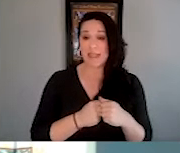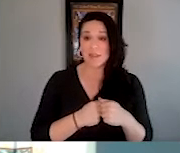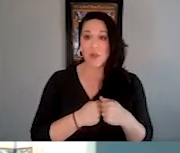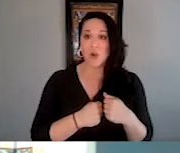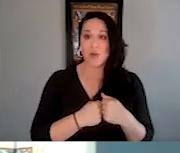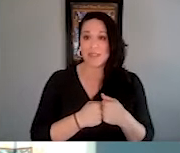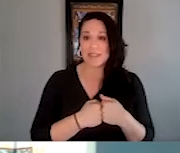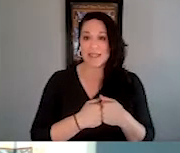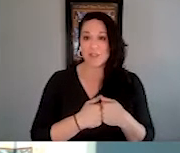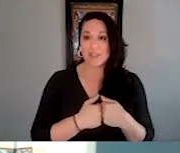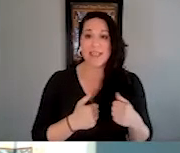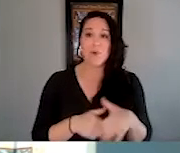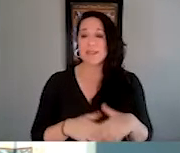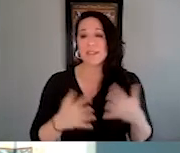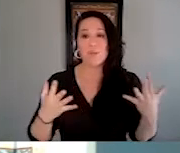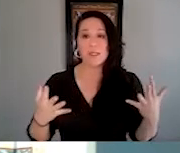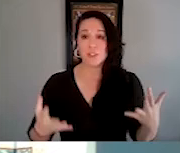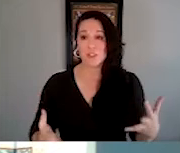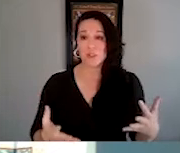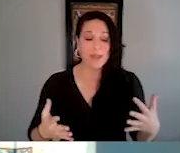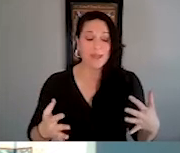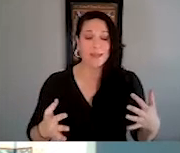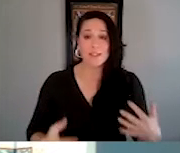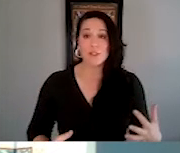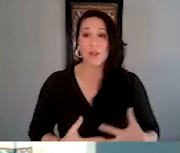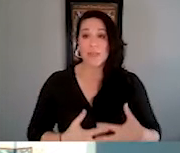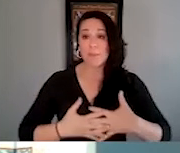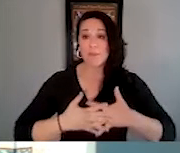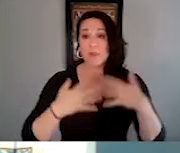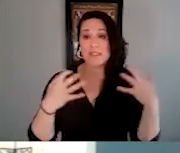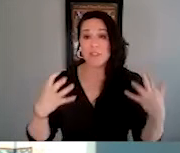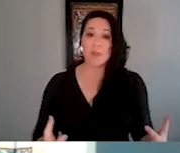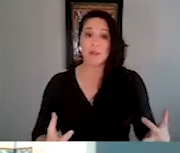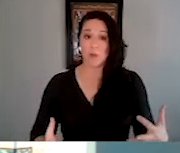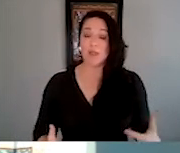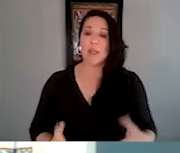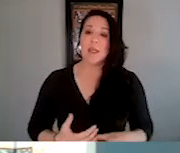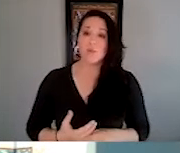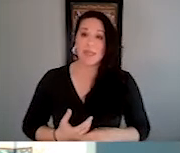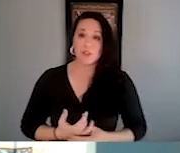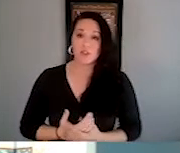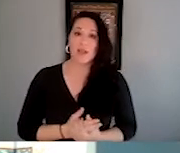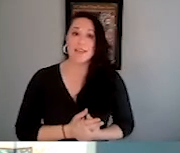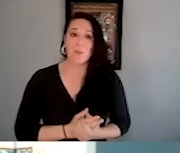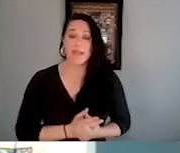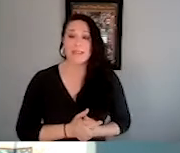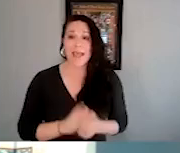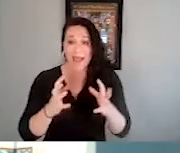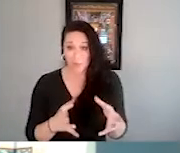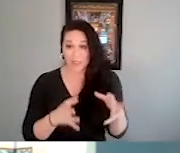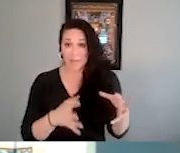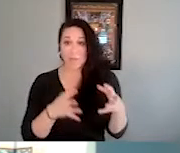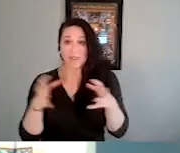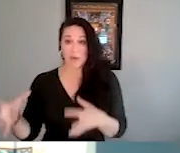with scans or listening sessions. They want this information too. This is a great way to get people in doing the work. So making sure you find some way